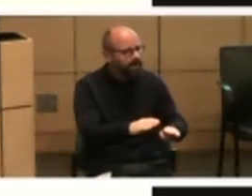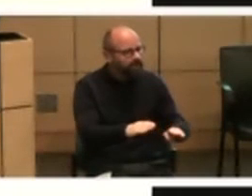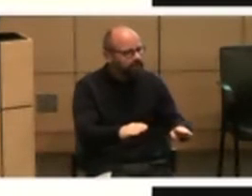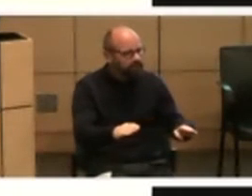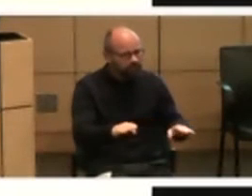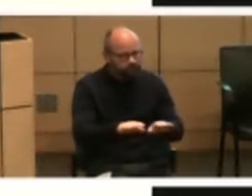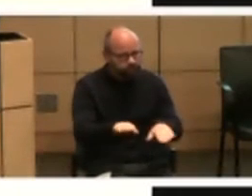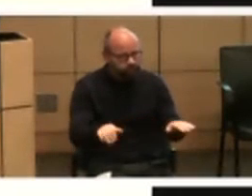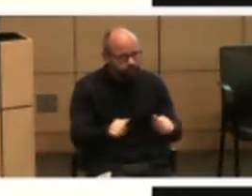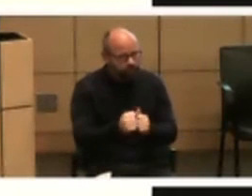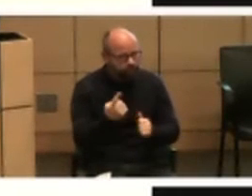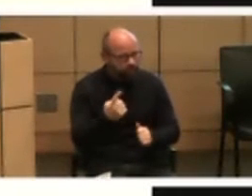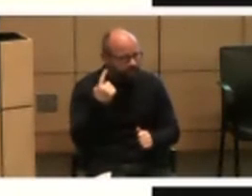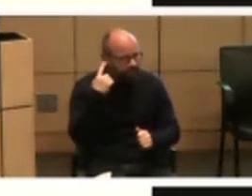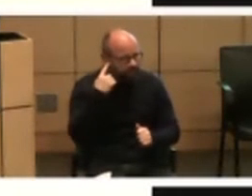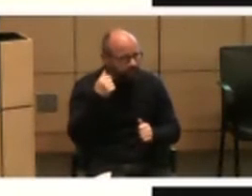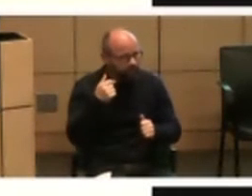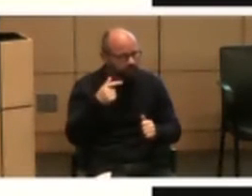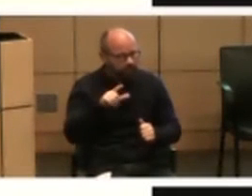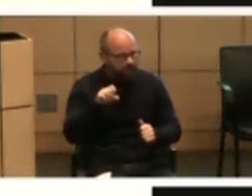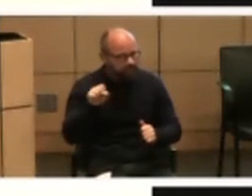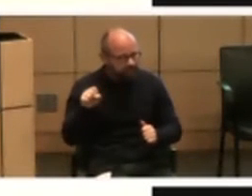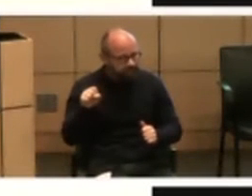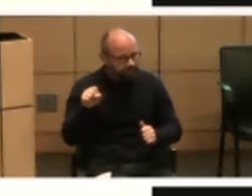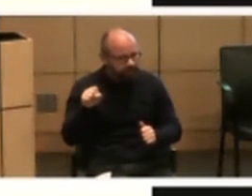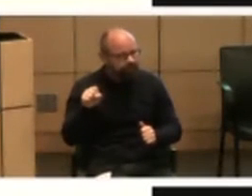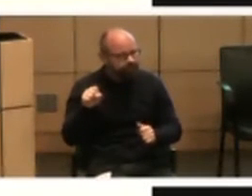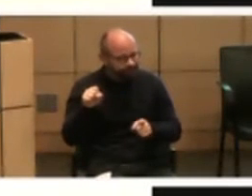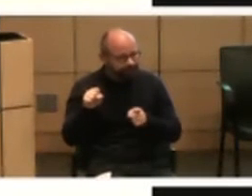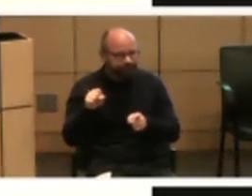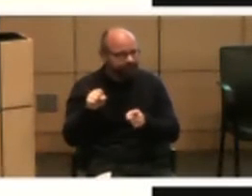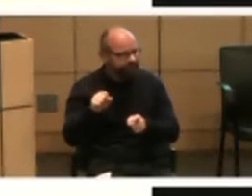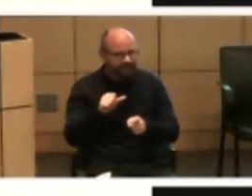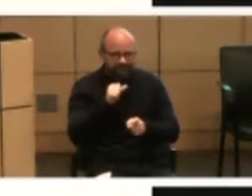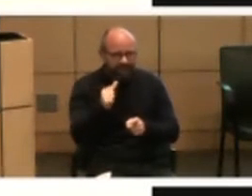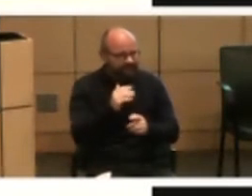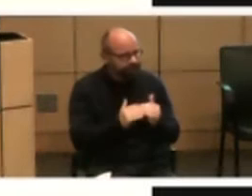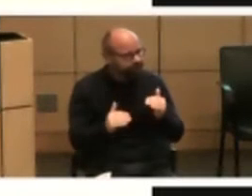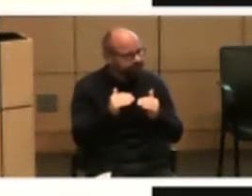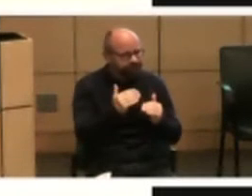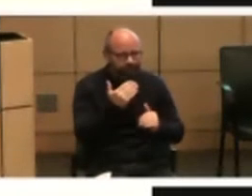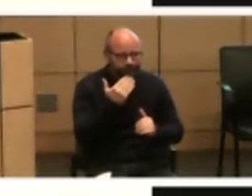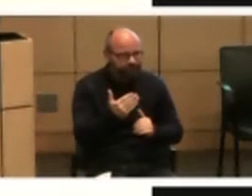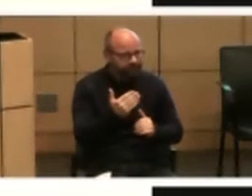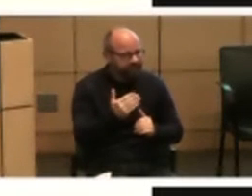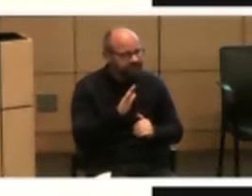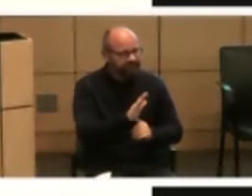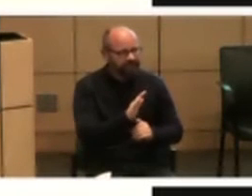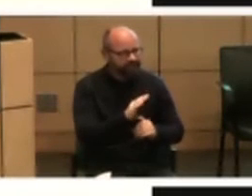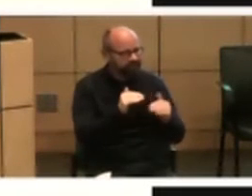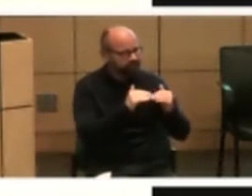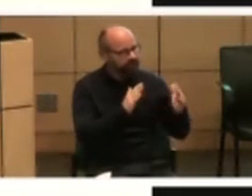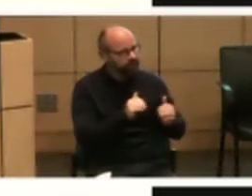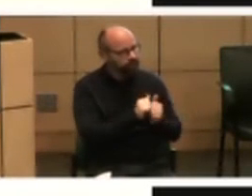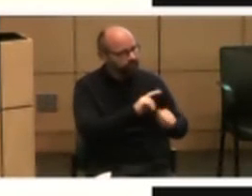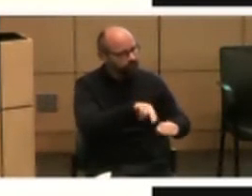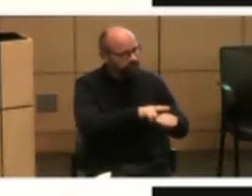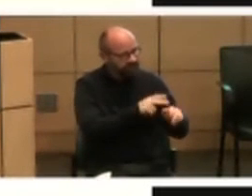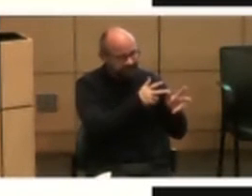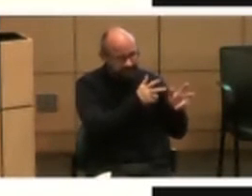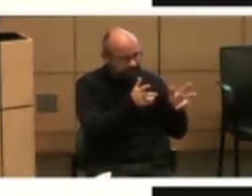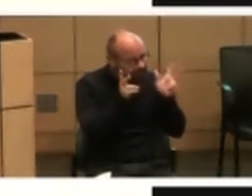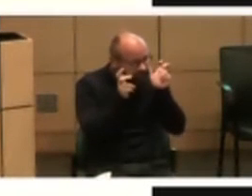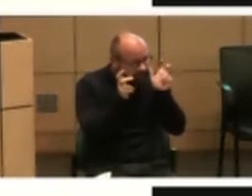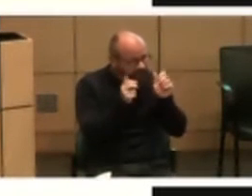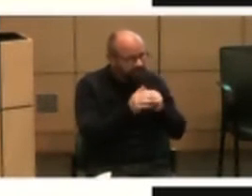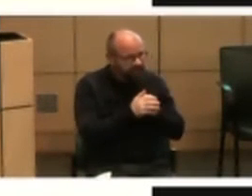loss performed more poorly than their counterparts with normal hearing. It's not a large